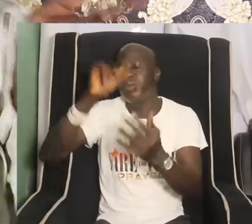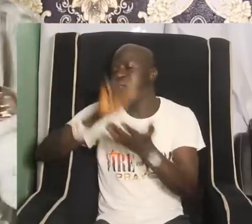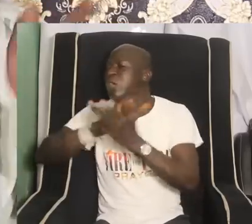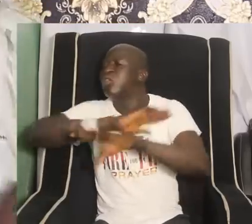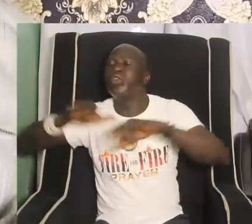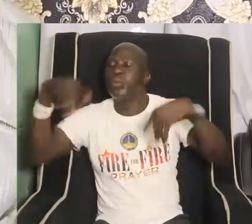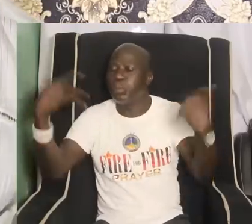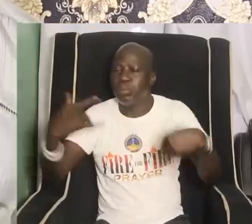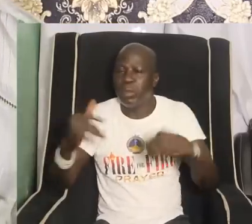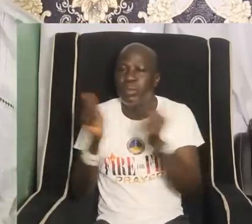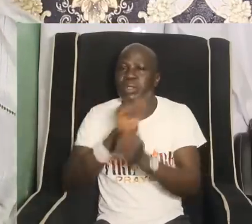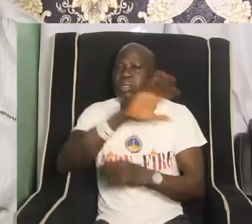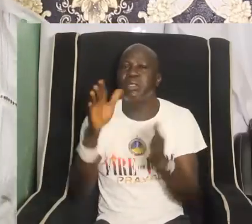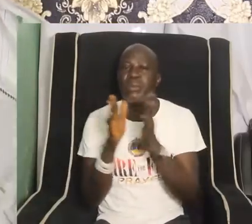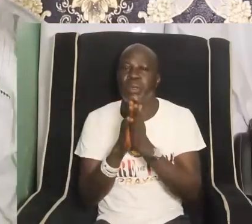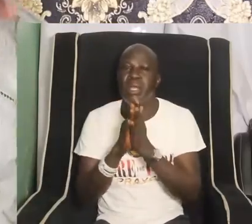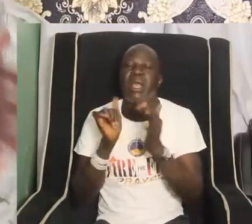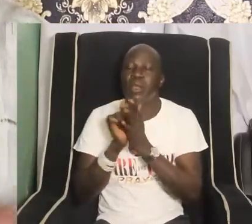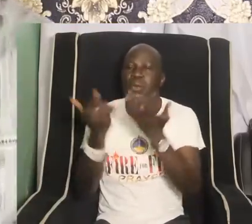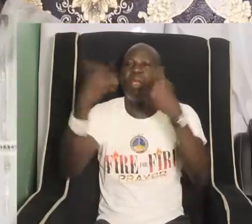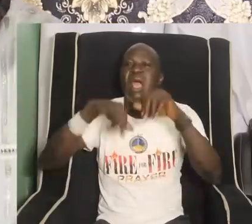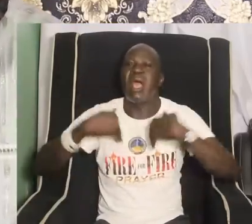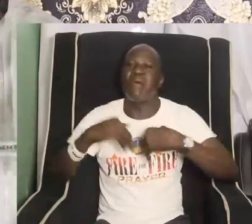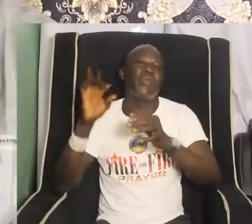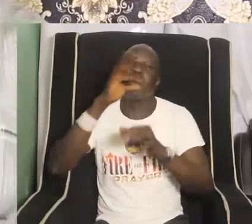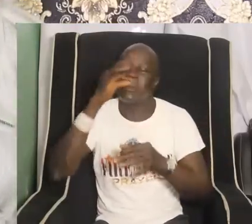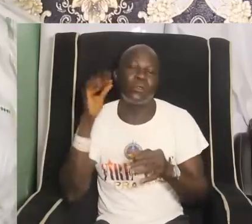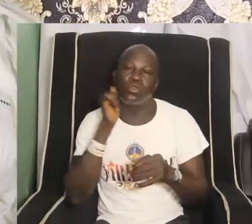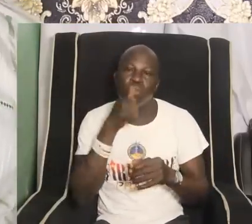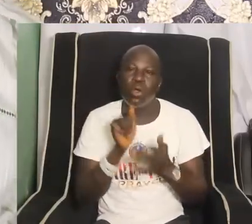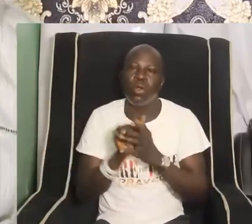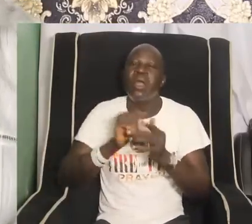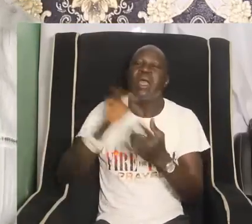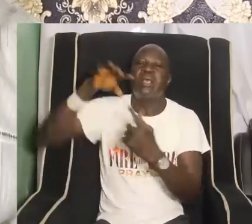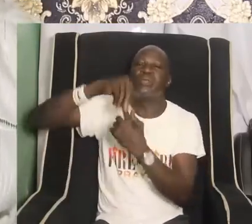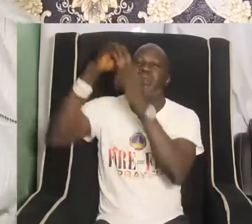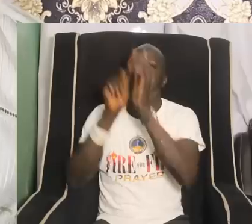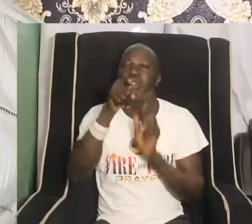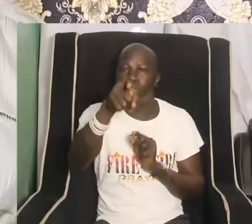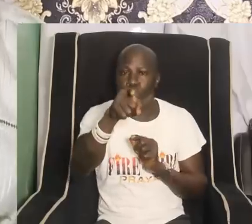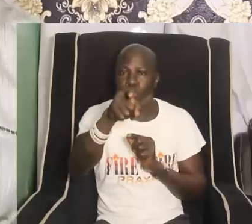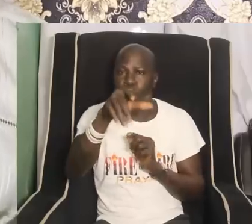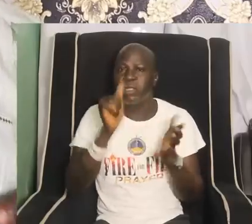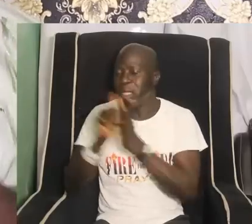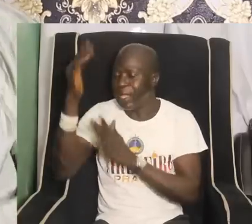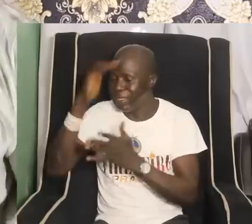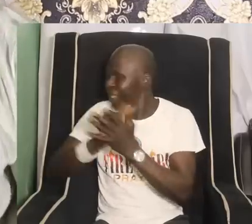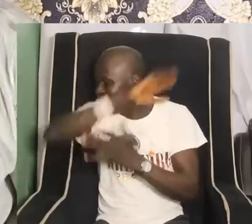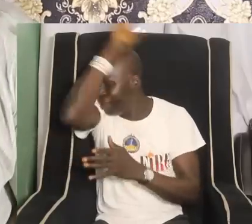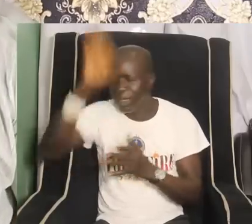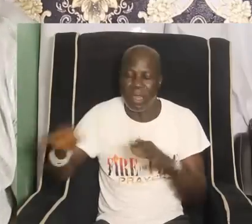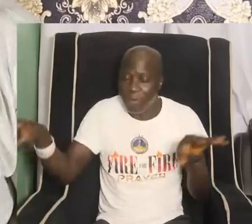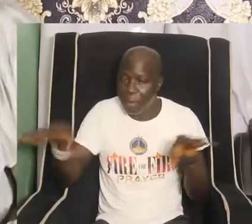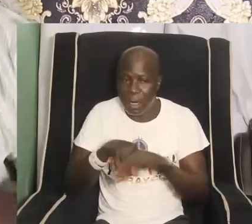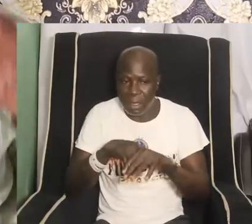wọ̀n yìí ṣe ré. No joke with all this prayer. Wà wá láàwẹ̀ lọ́la. We will fast tomorrow. Pàápàá ìwọ fẹ́ pé. Especially you that. Ọ̀ tí ì ṣe gbéyàwó.